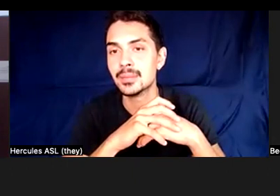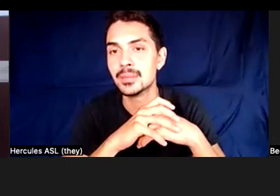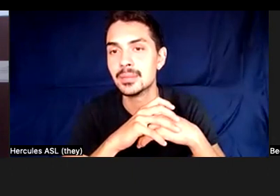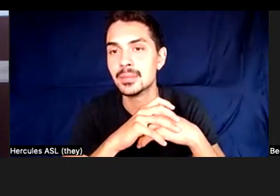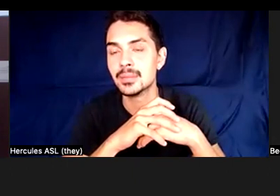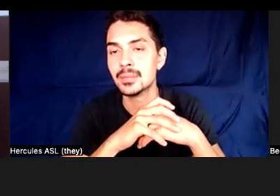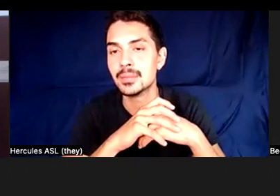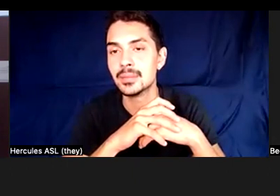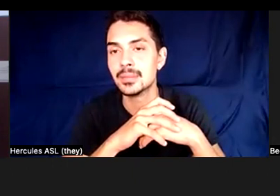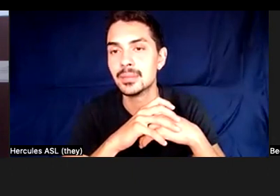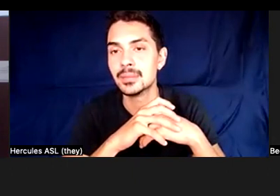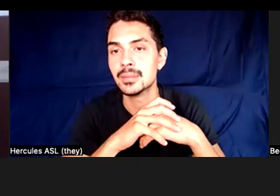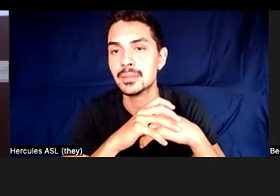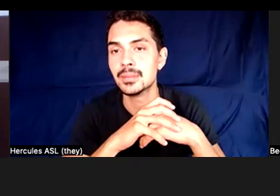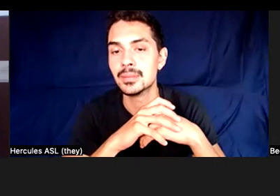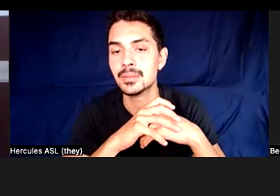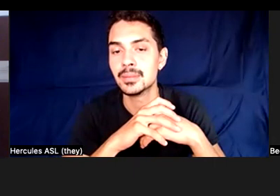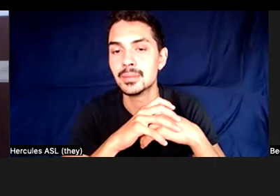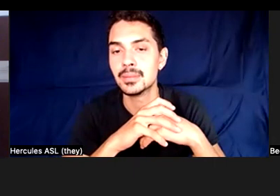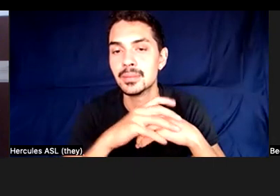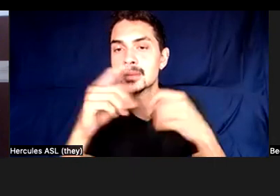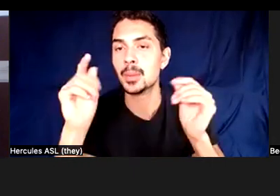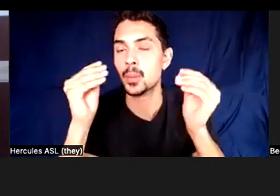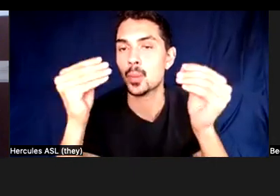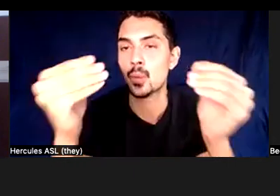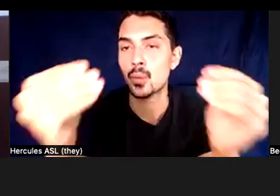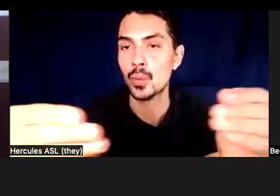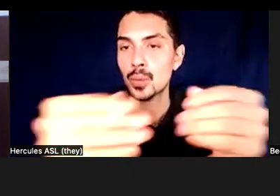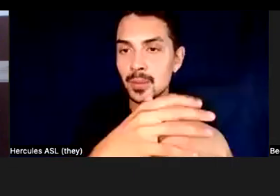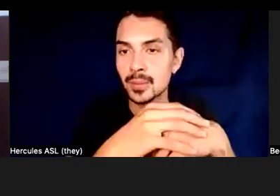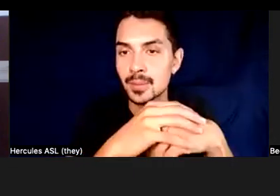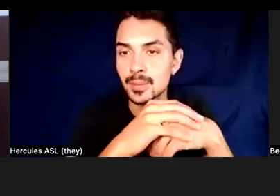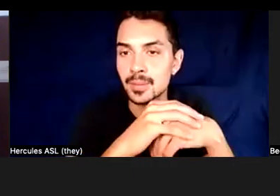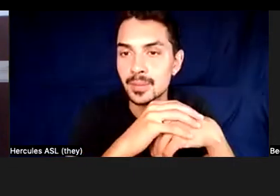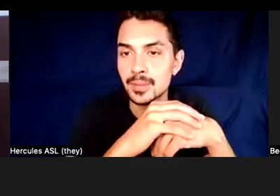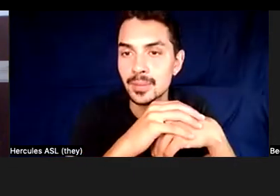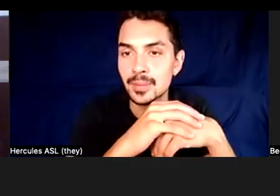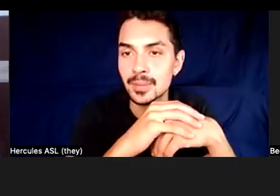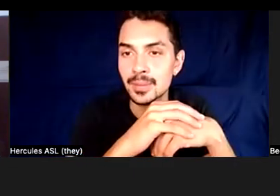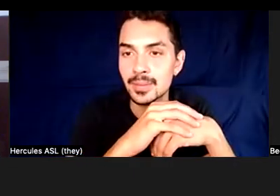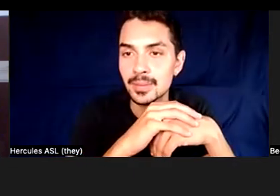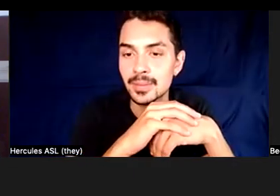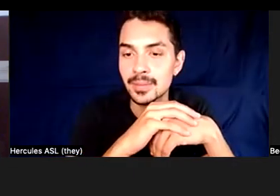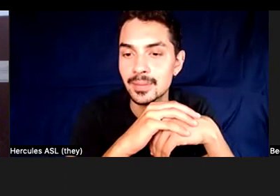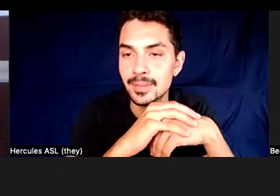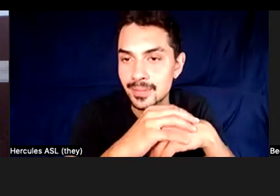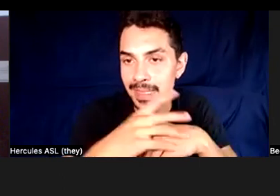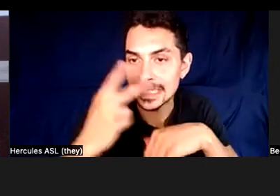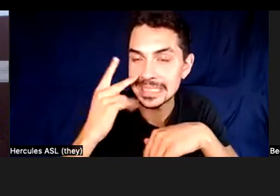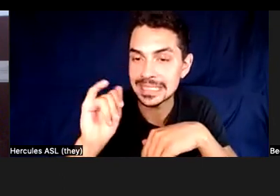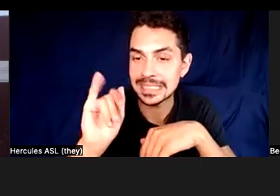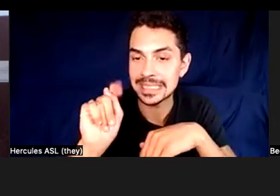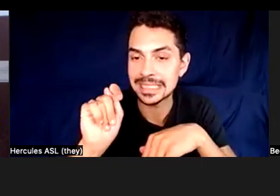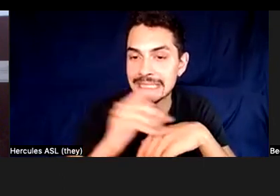that camera. Wait, let me see. Try it a little closer. Okay. Yay, I see it.